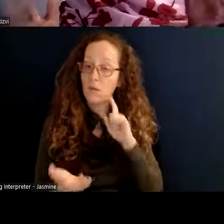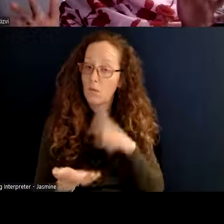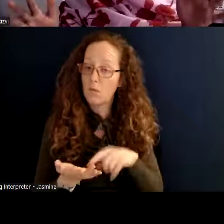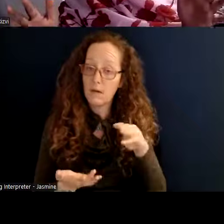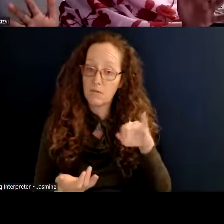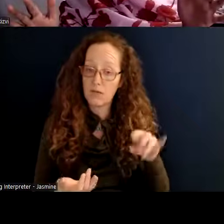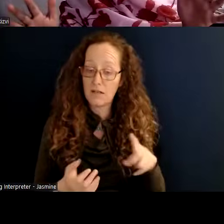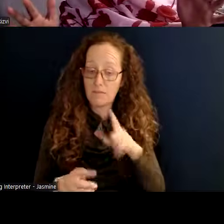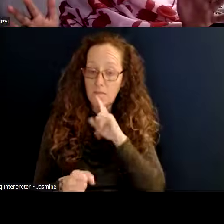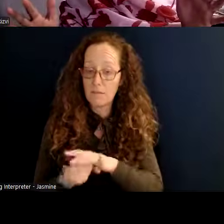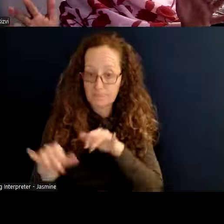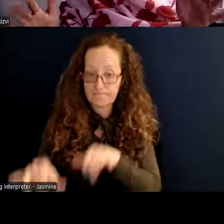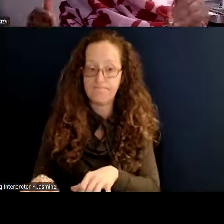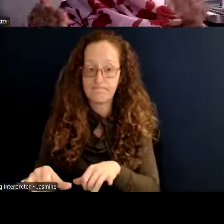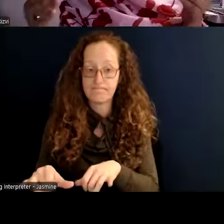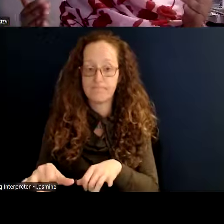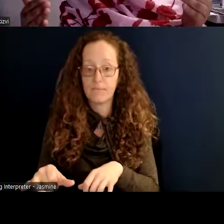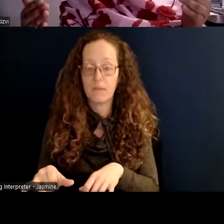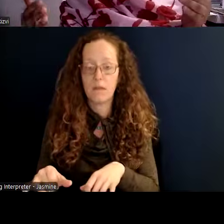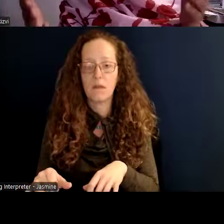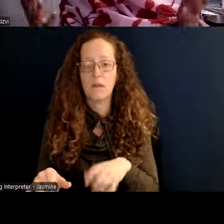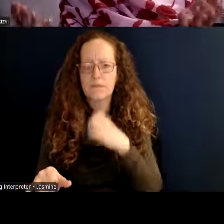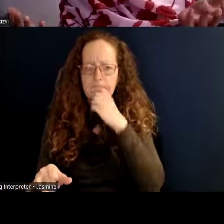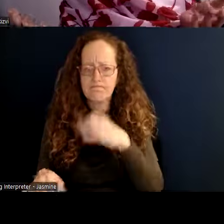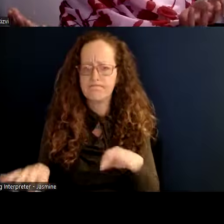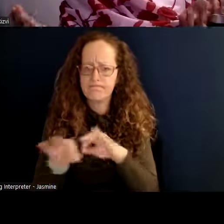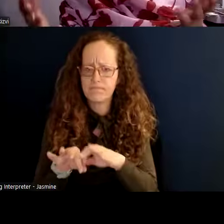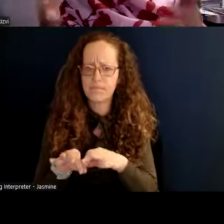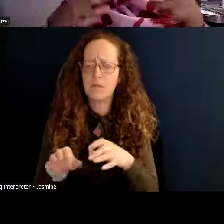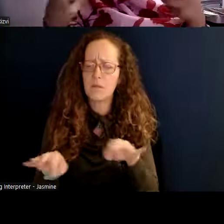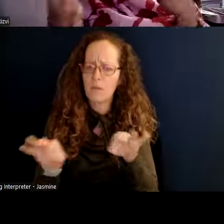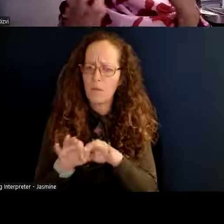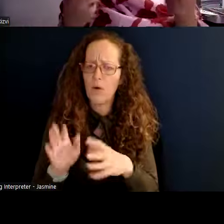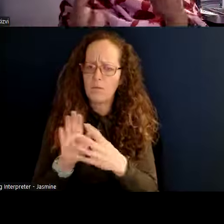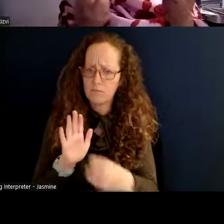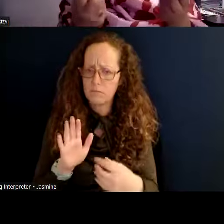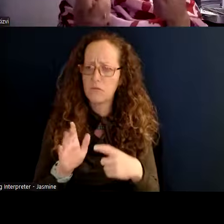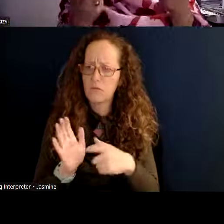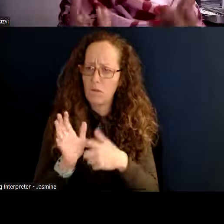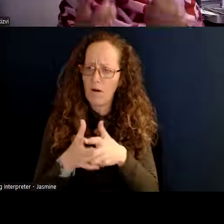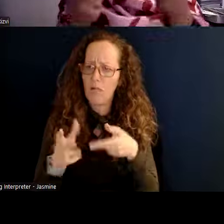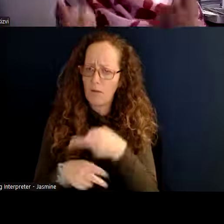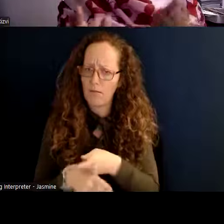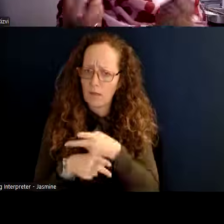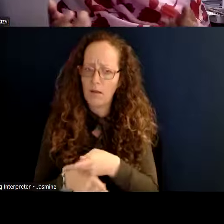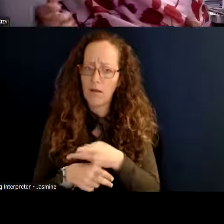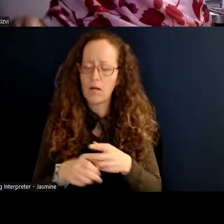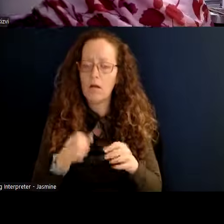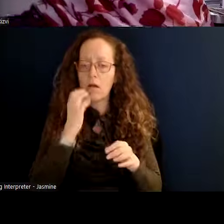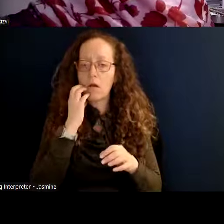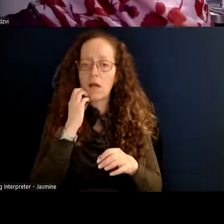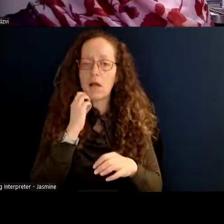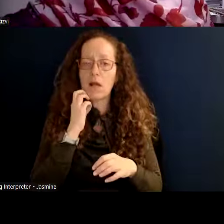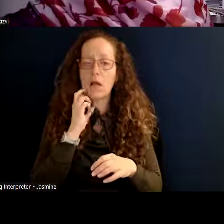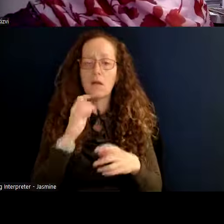whatever significant value that deemed important to continue to replicate required a great deal of care. And that's kind of what we're looking at as we're